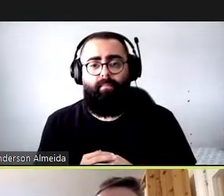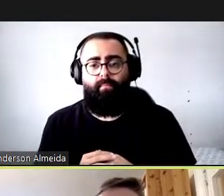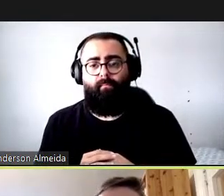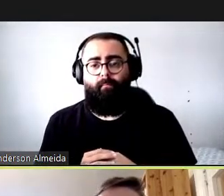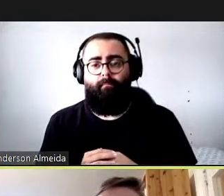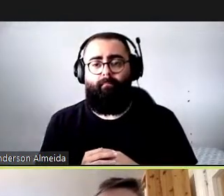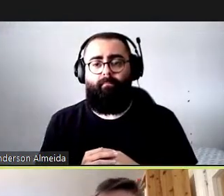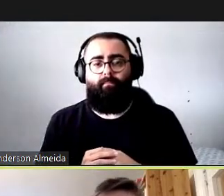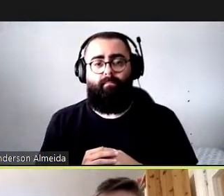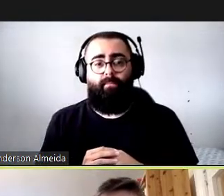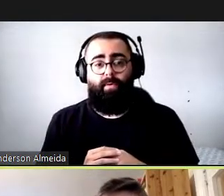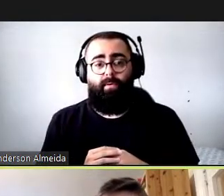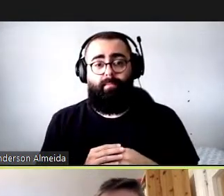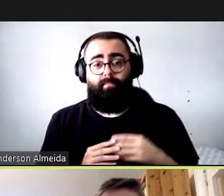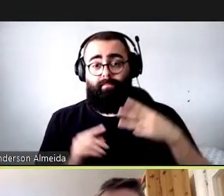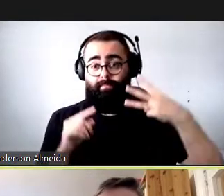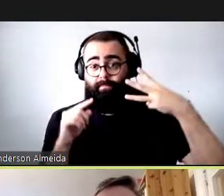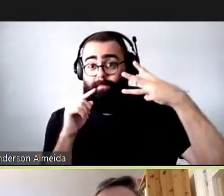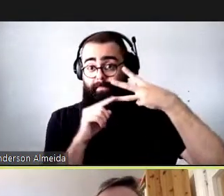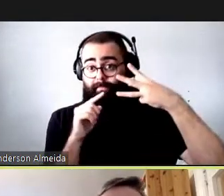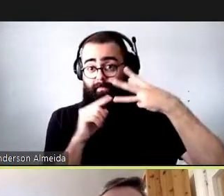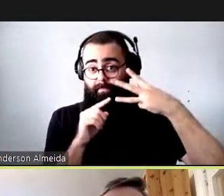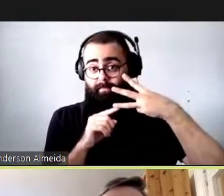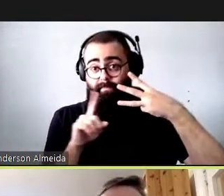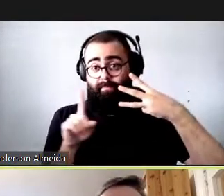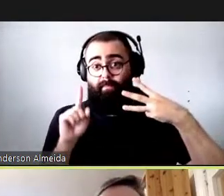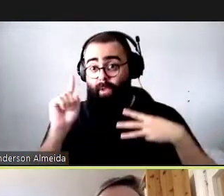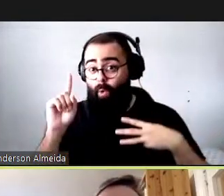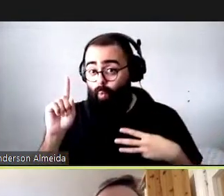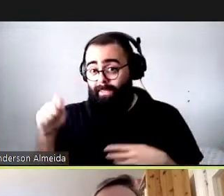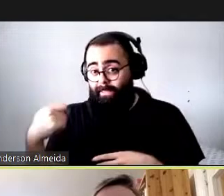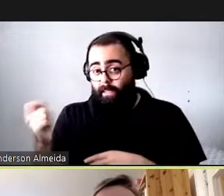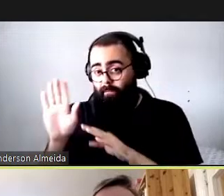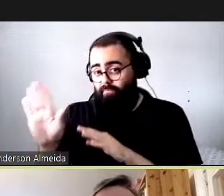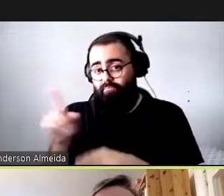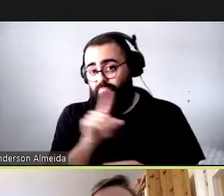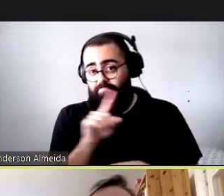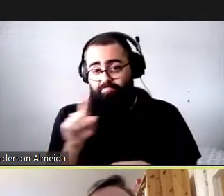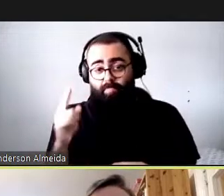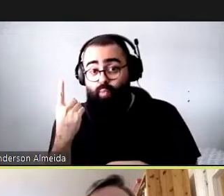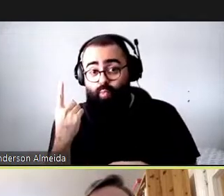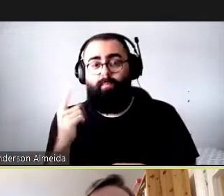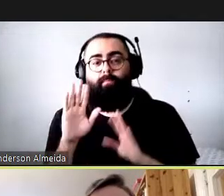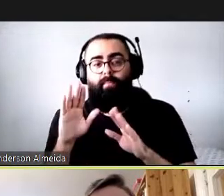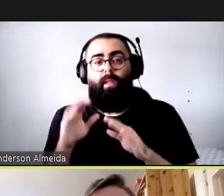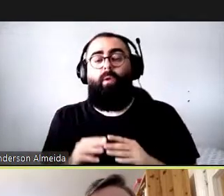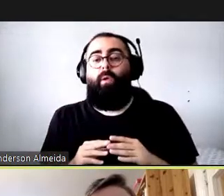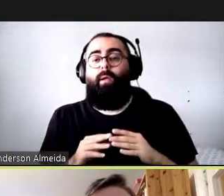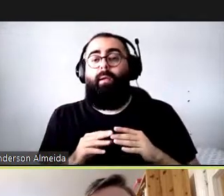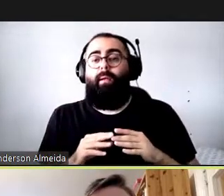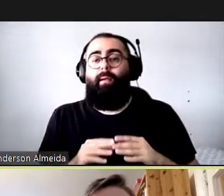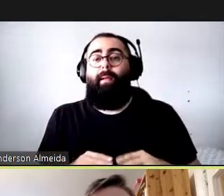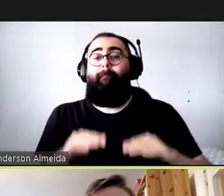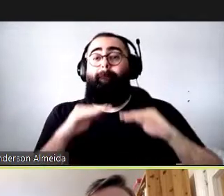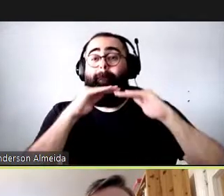the plateau phase, the time when the sign was at the location, was lengthened in phrase final